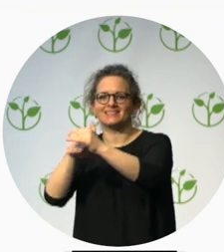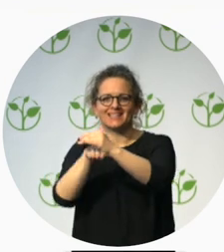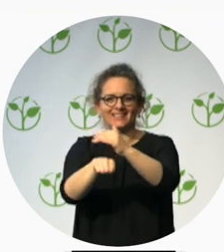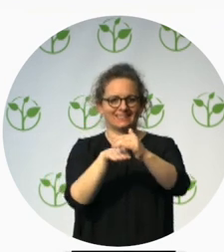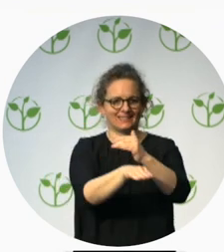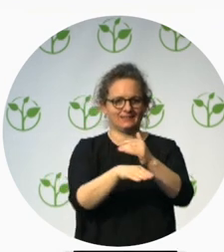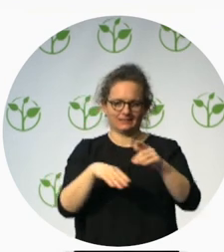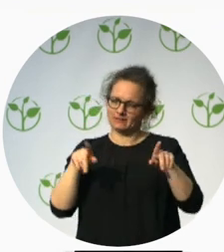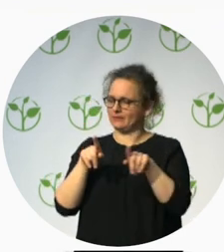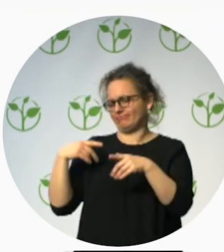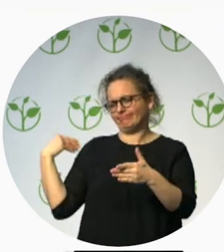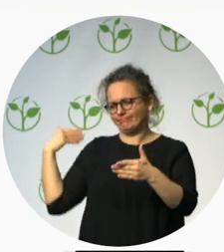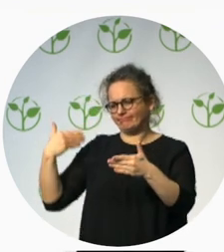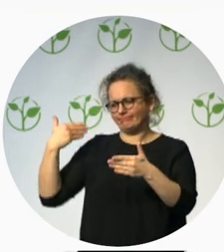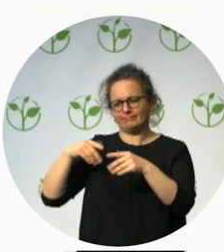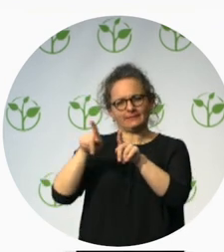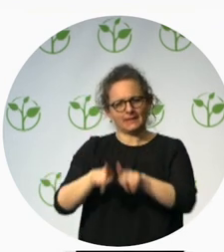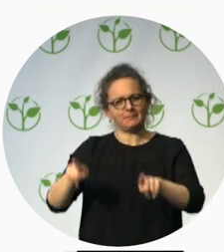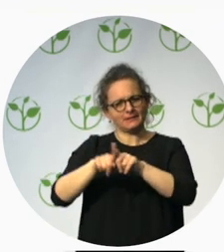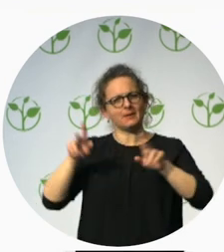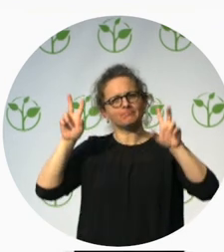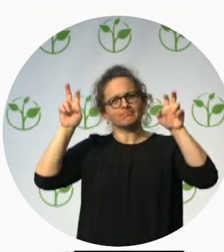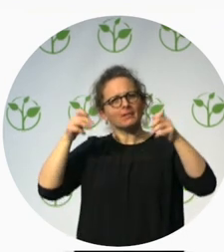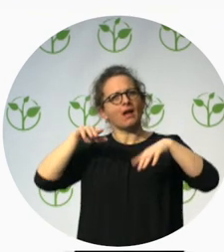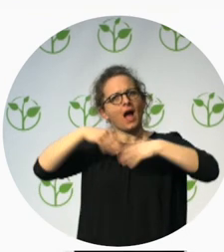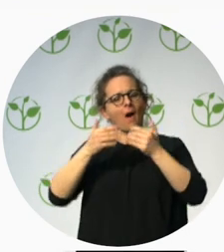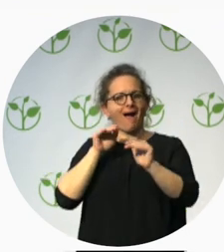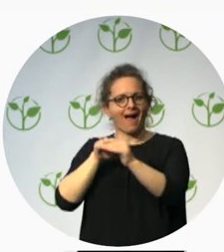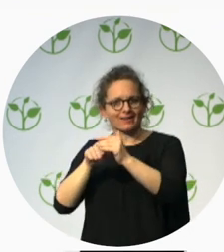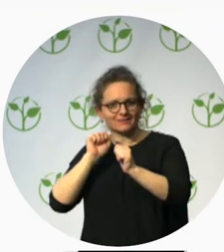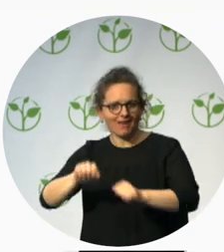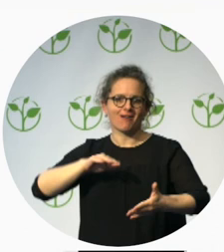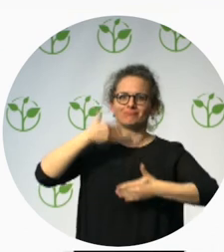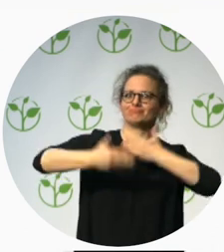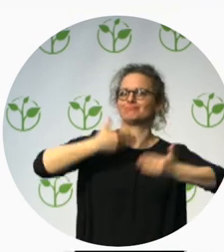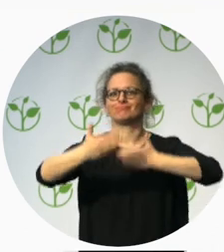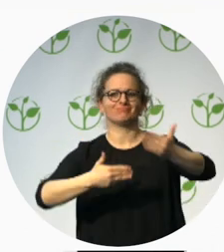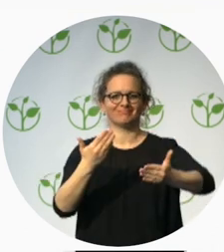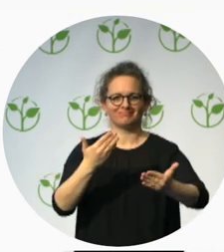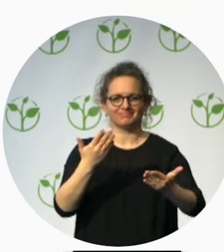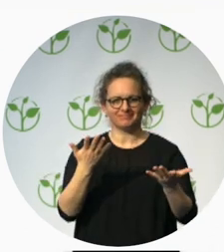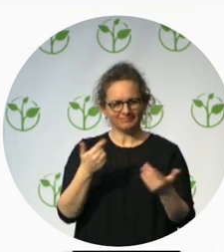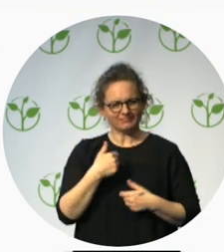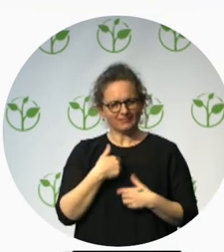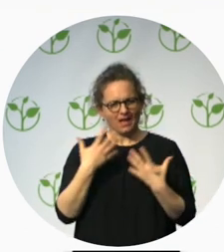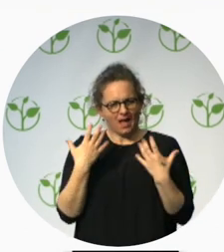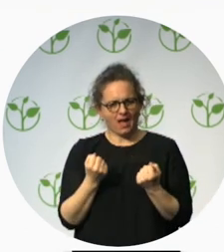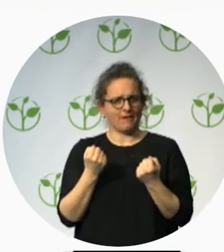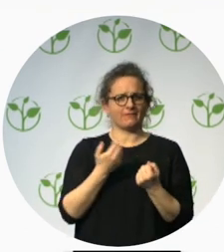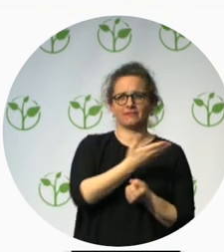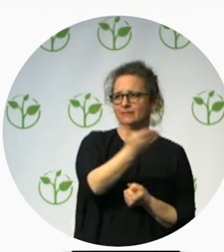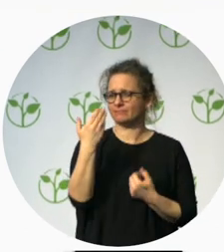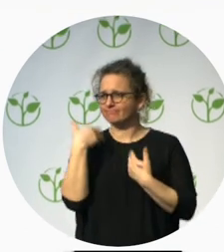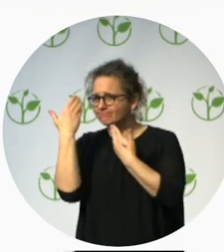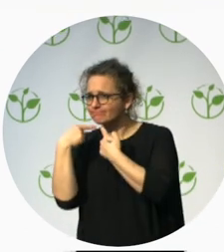Project Conference, distinguished awardees, invited guests, ladies and gentlemen, I would like to thank the Zero Project